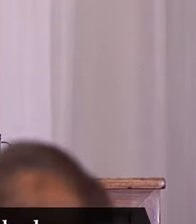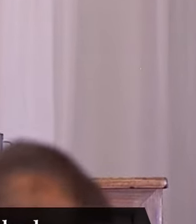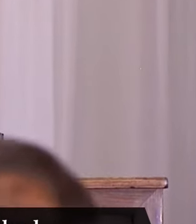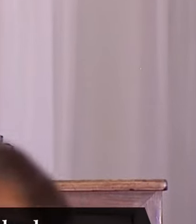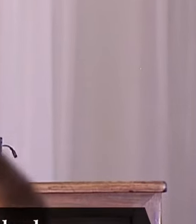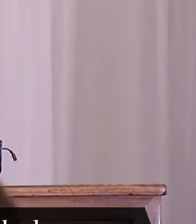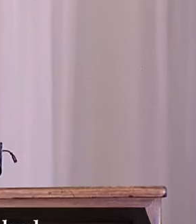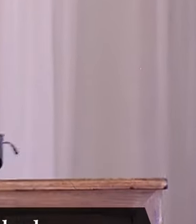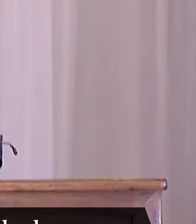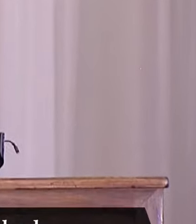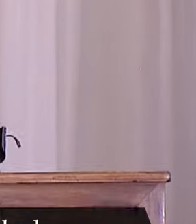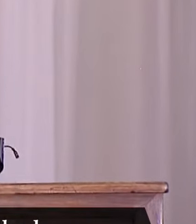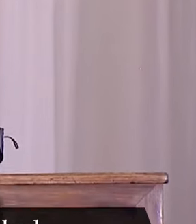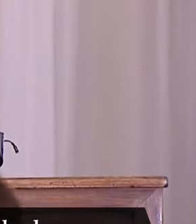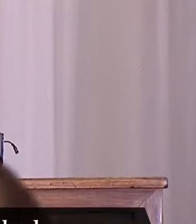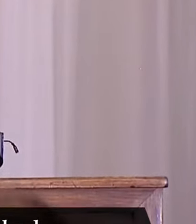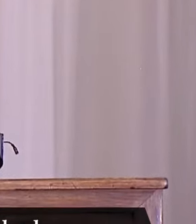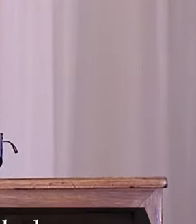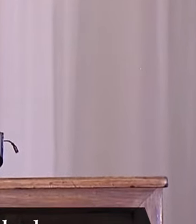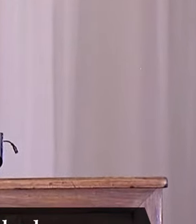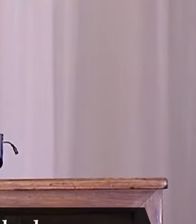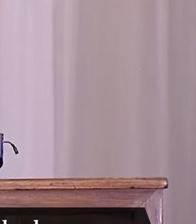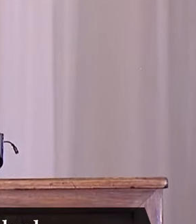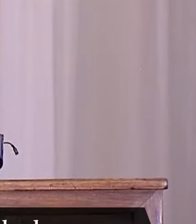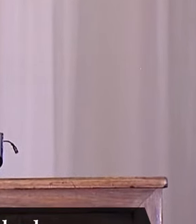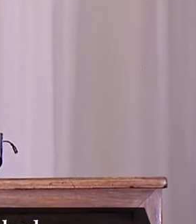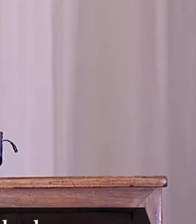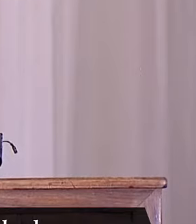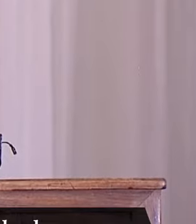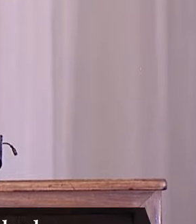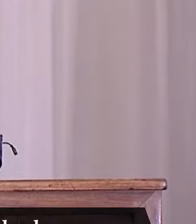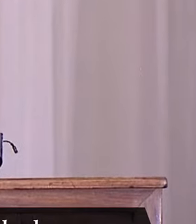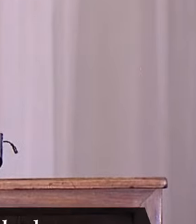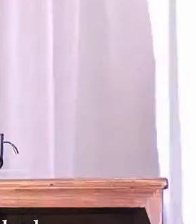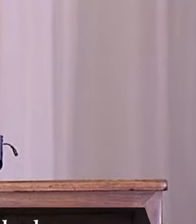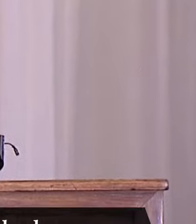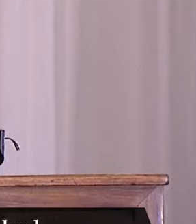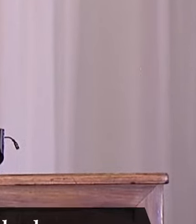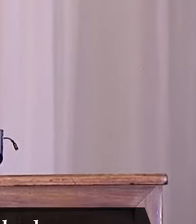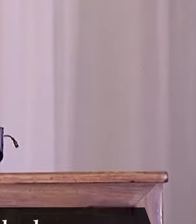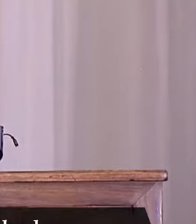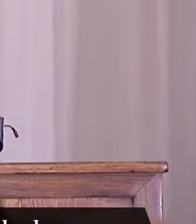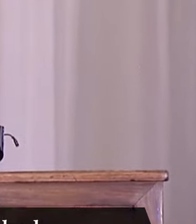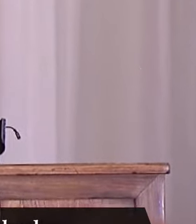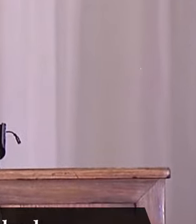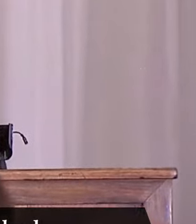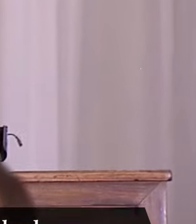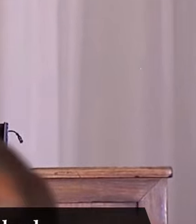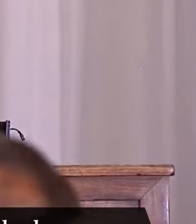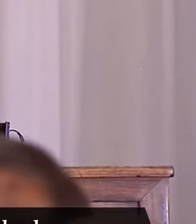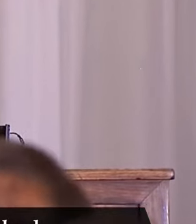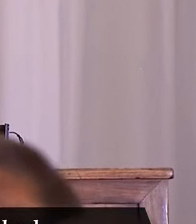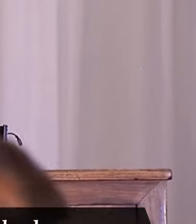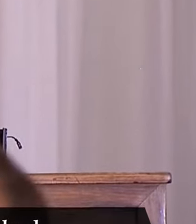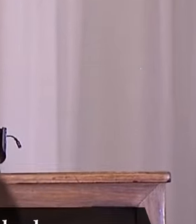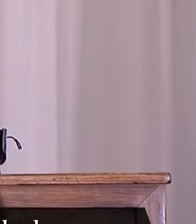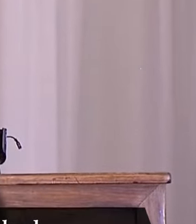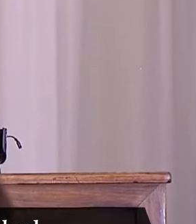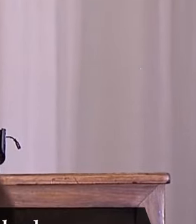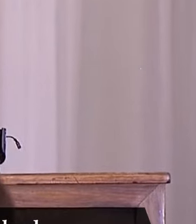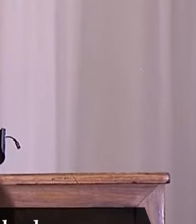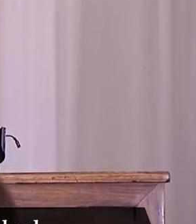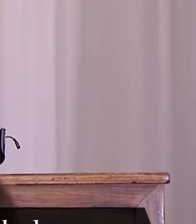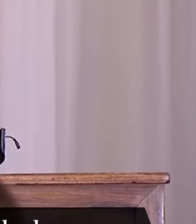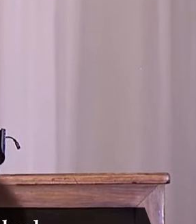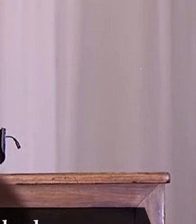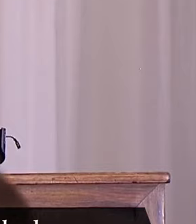Good morning, everyone. I'm Aziz's nephew, Mayur, and I was tasked with both writing and reading his obituary.